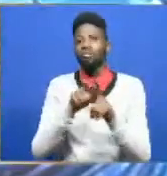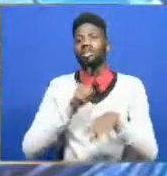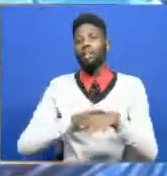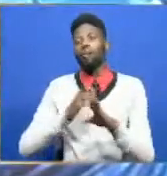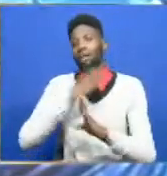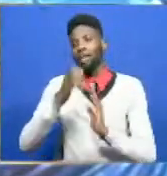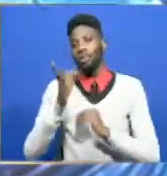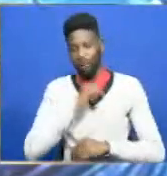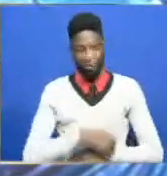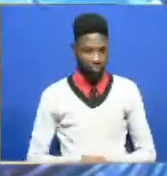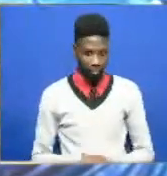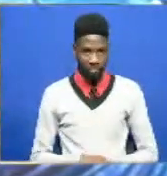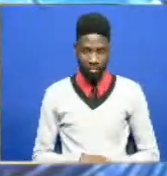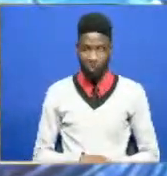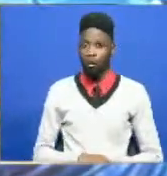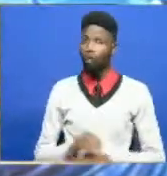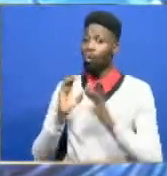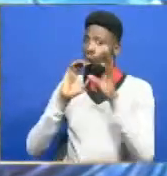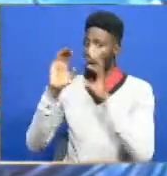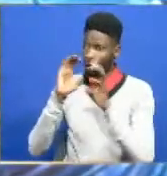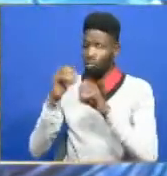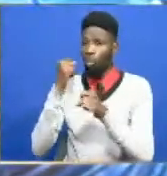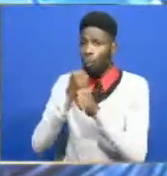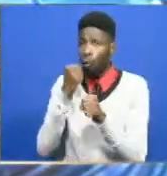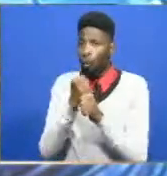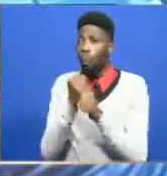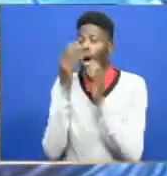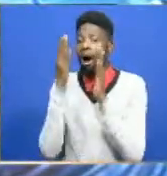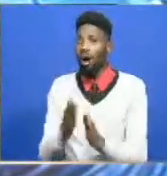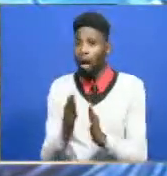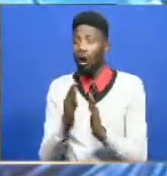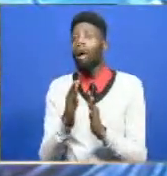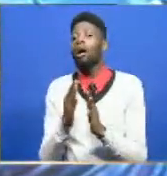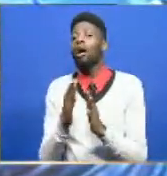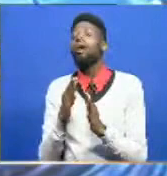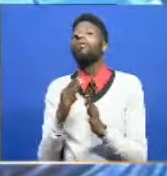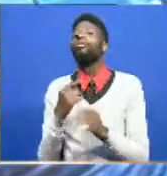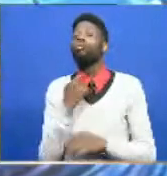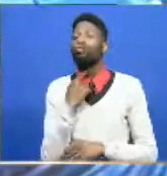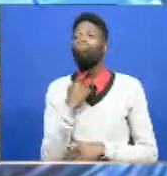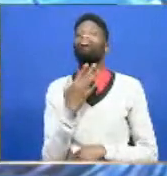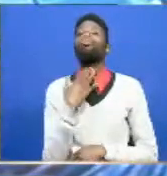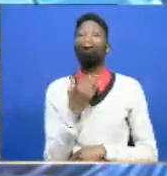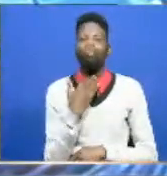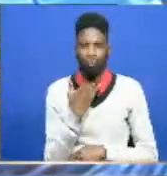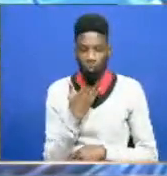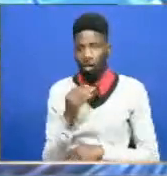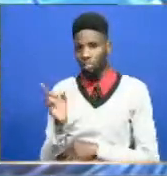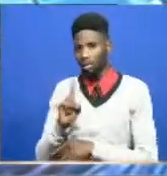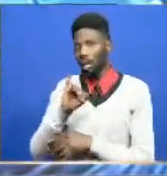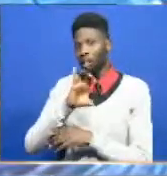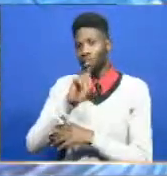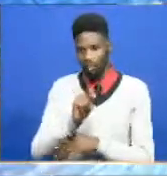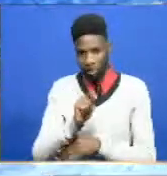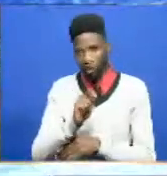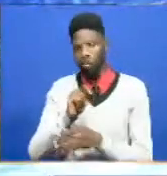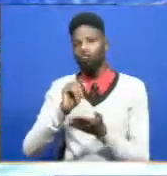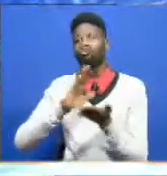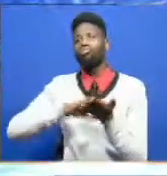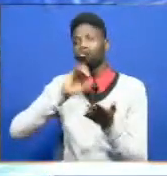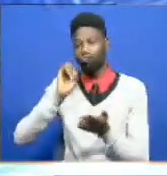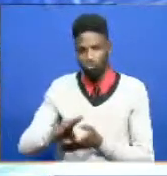Communication Workers Union wants the Ministry of ICT to terminate the management of Postal Corporation of Kenya over